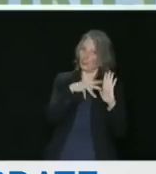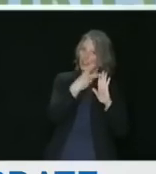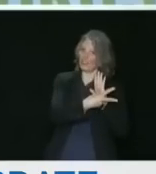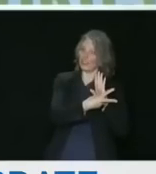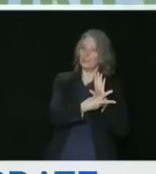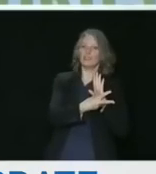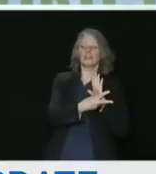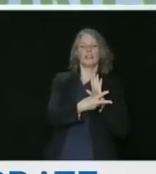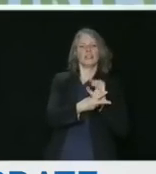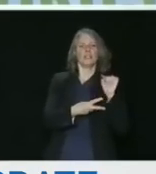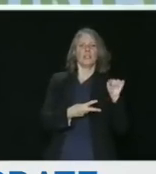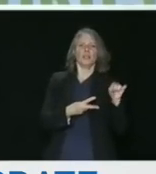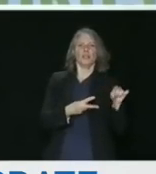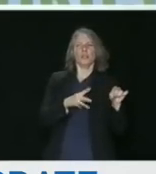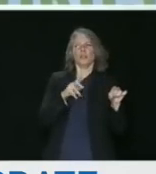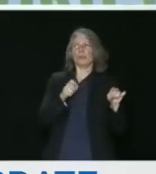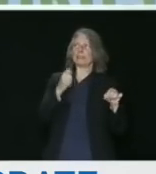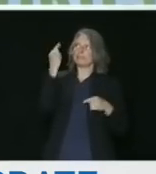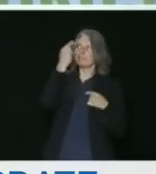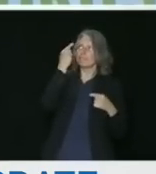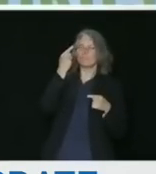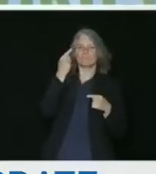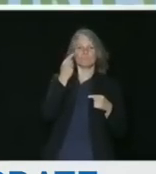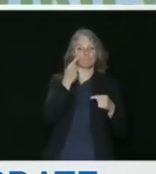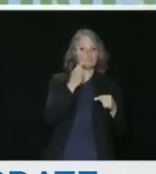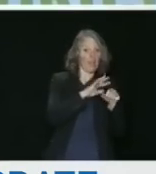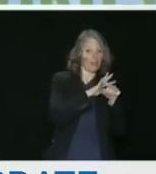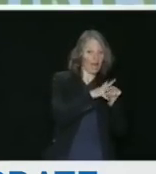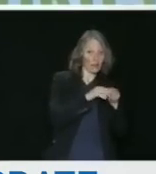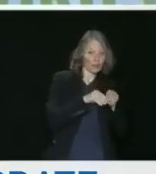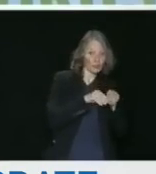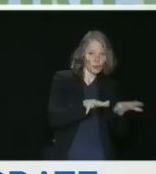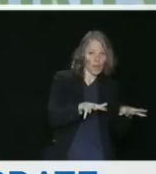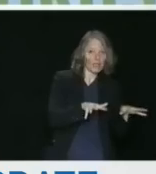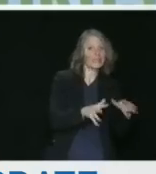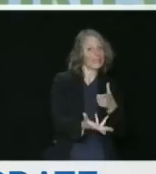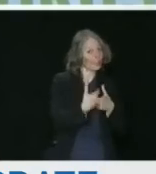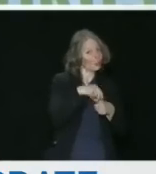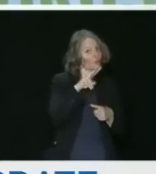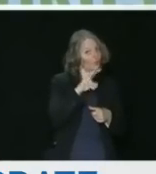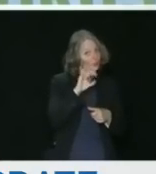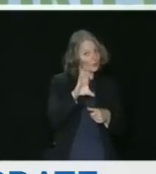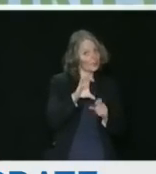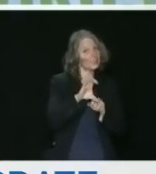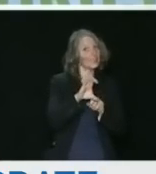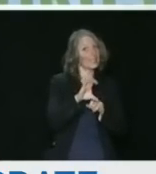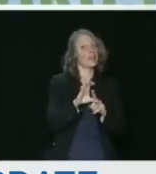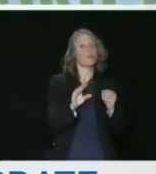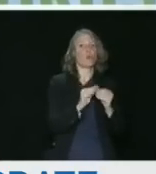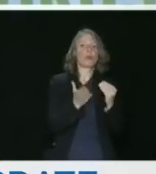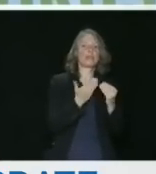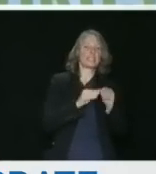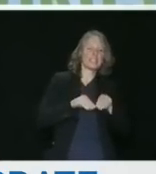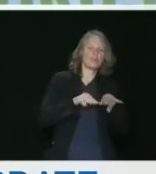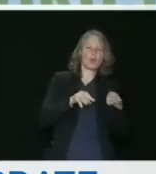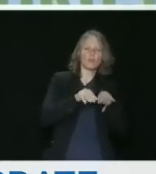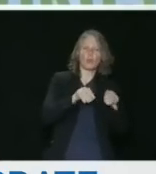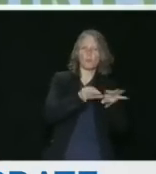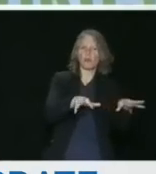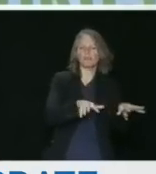You have to account for the spread of the virus, such as the variants, for example, being more transmissible. Some of them are